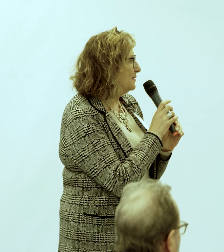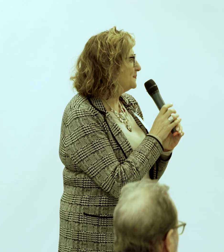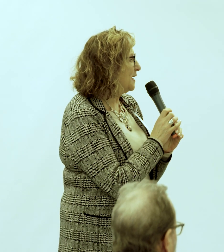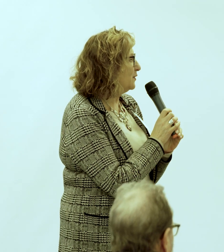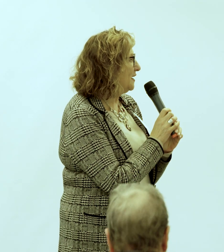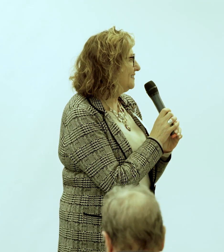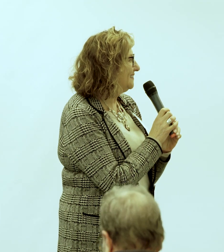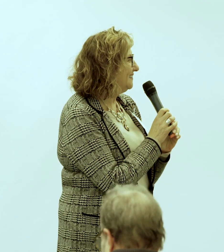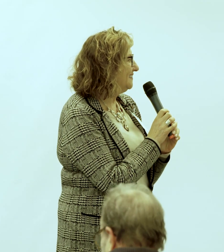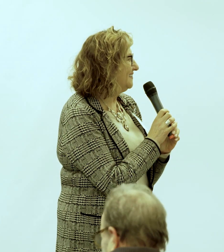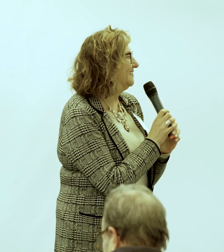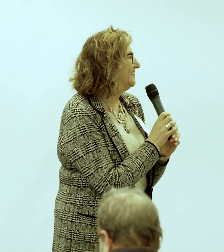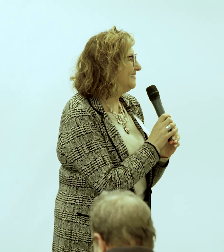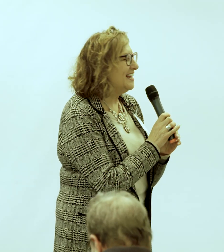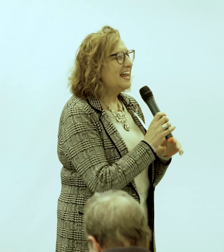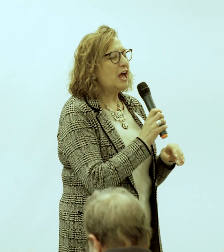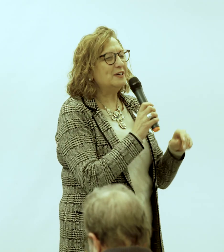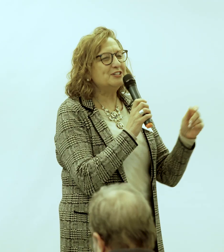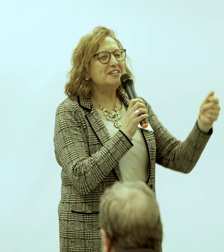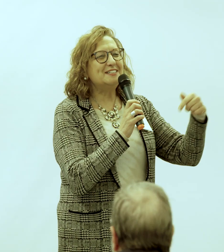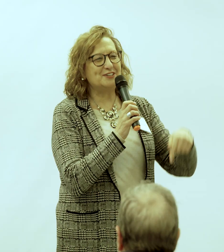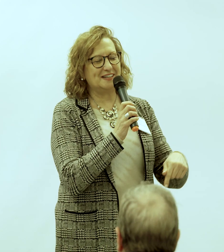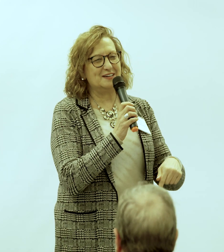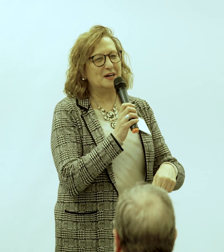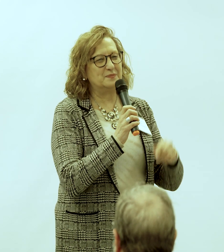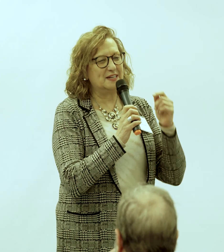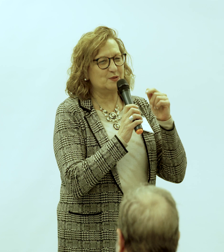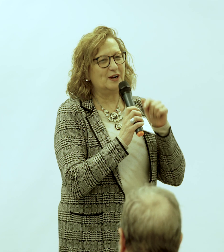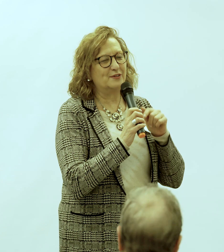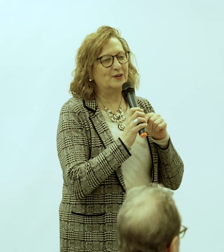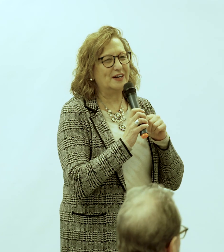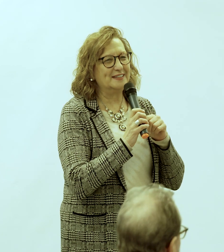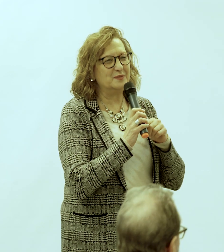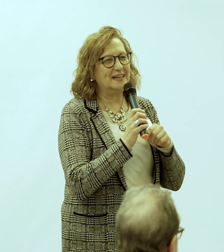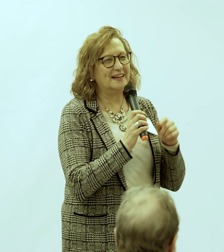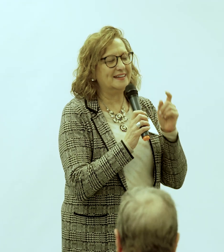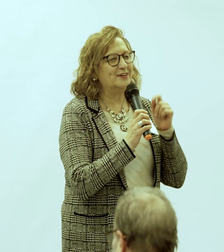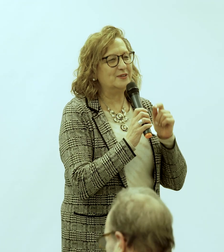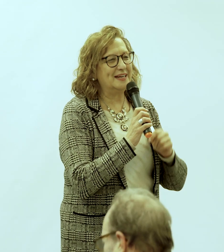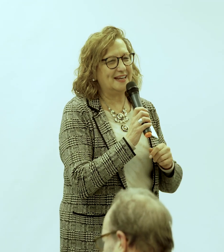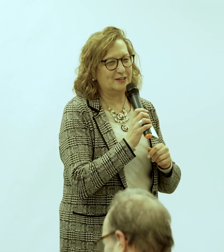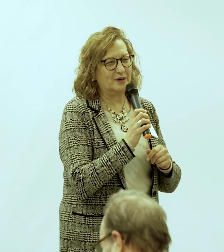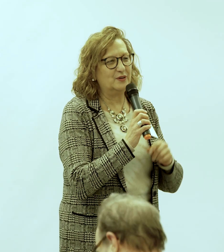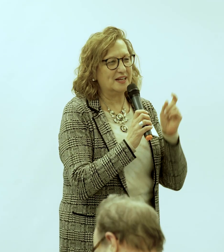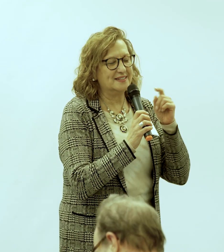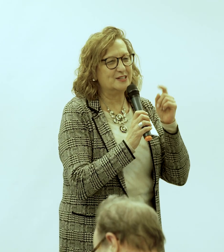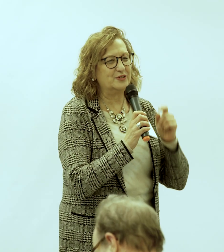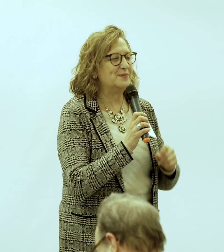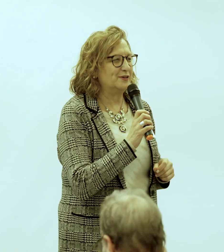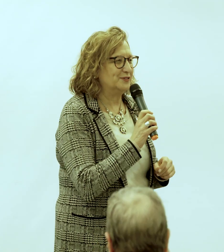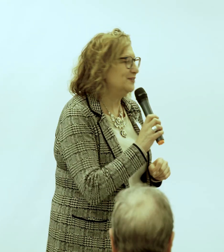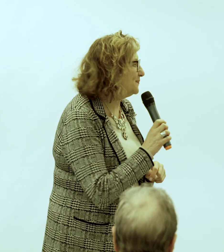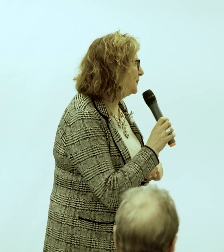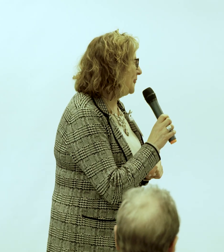Come on up, table one. And we do need you to come up because we are recording the meeting, and the only way to get the recording is